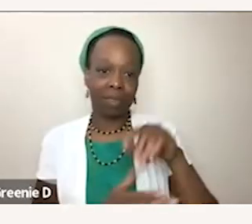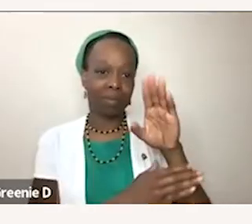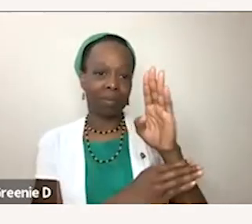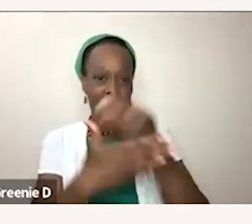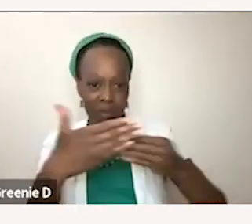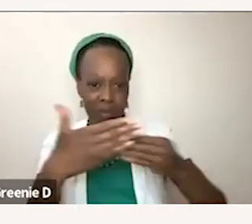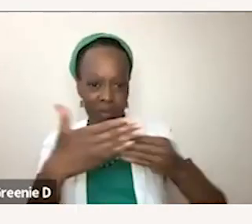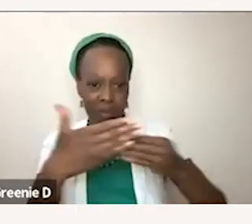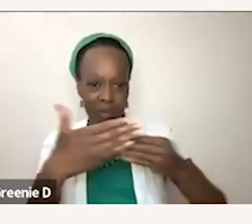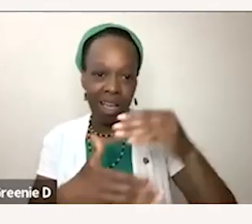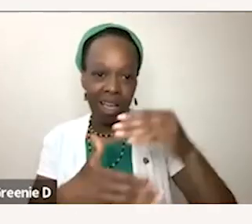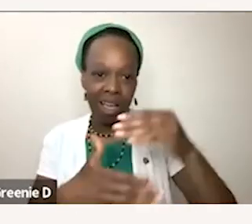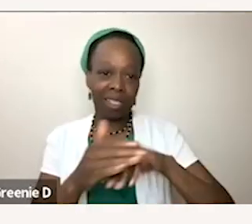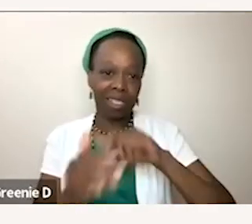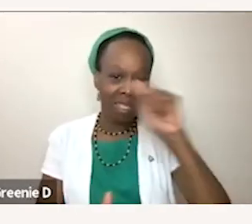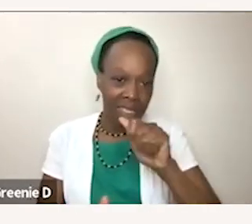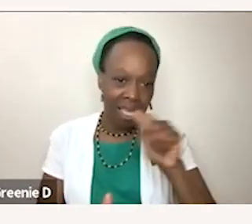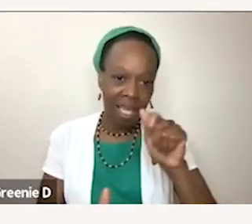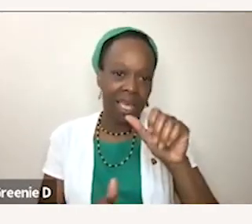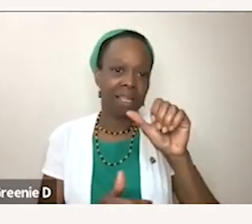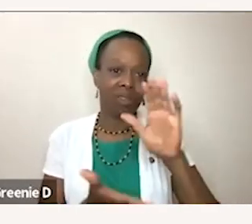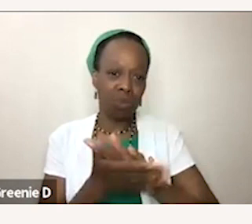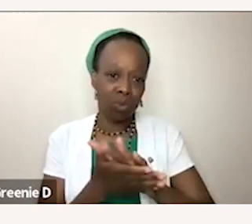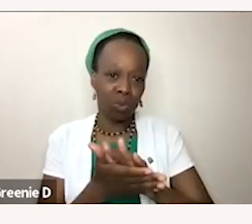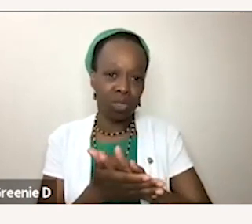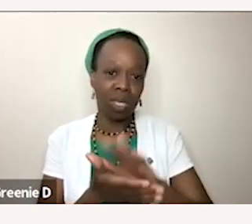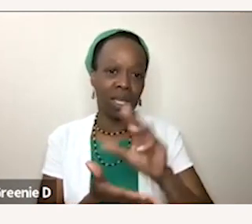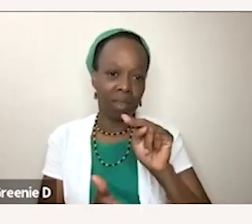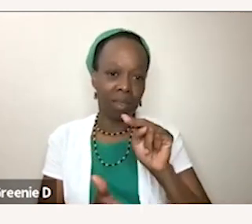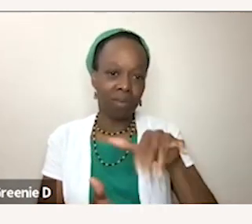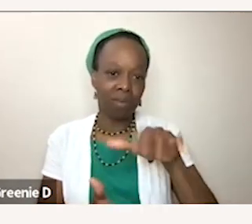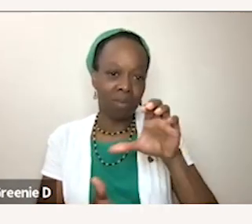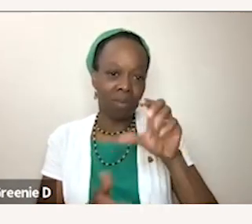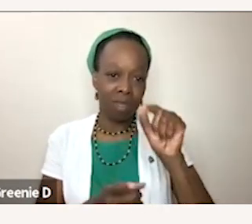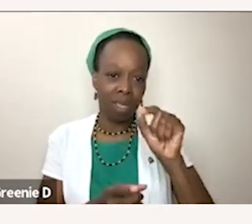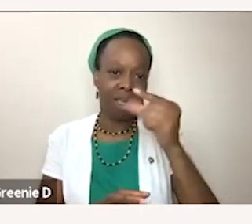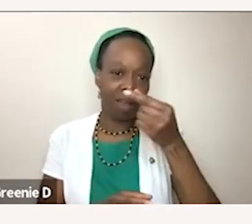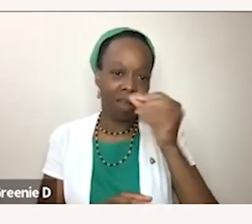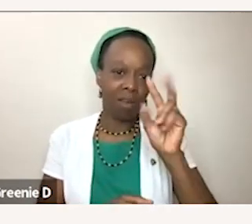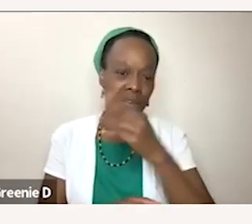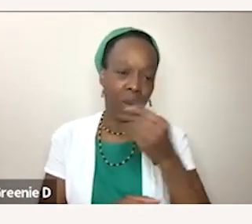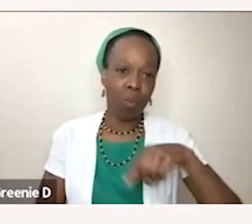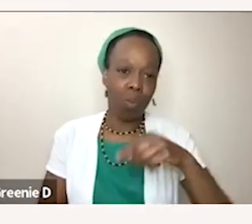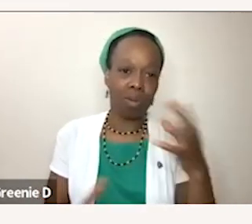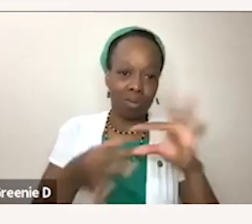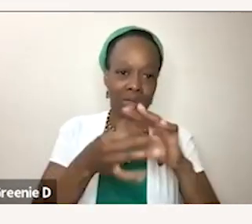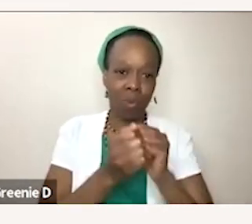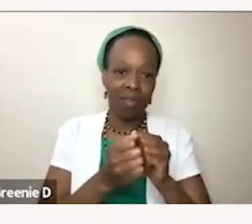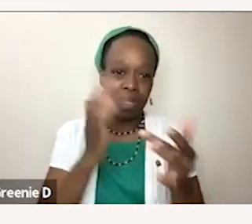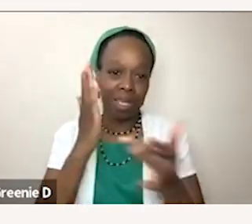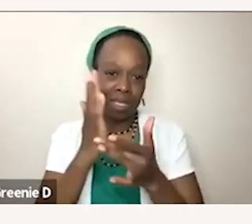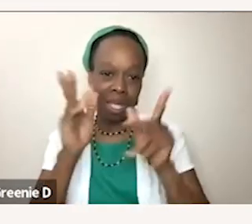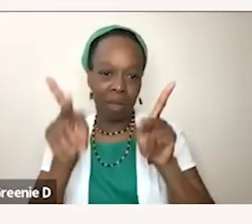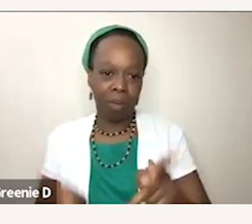beyondaccess@schools@nyc.gov. And we would love to get you into communication with the technology folks who are helping build the system. So if you're